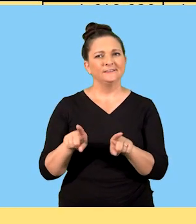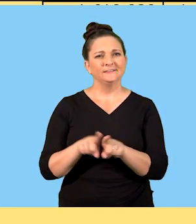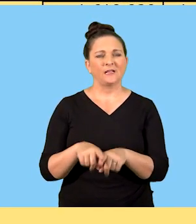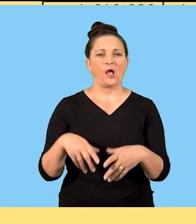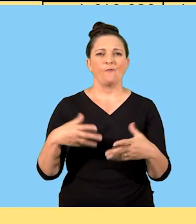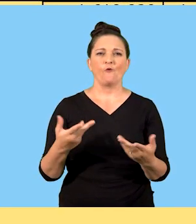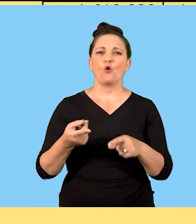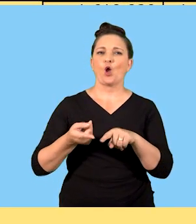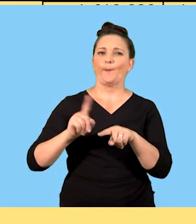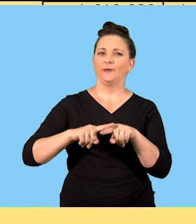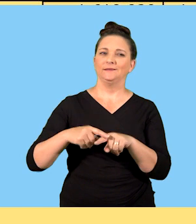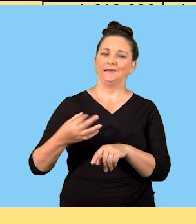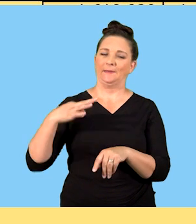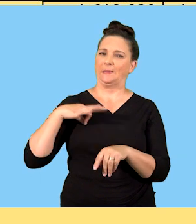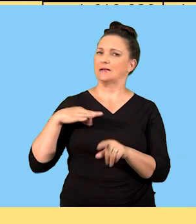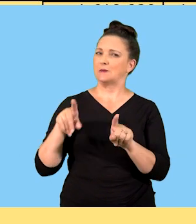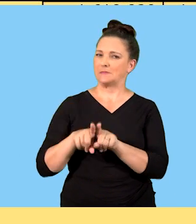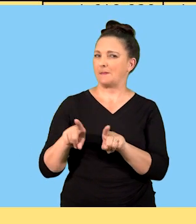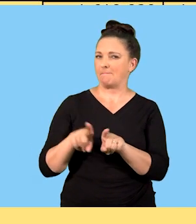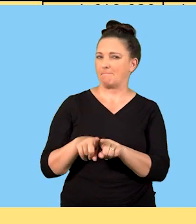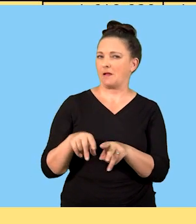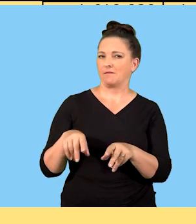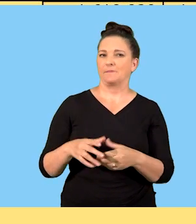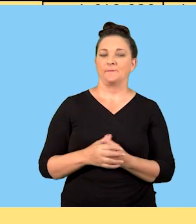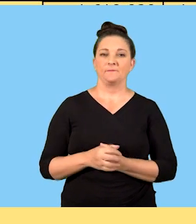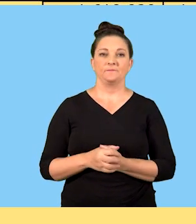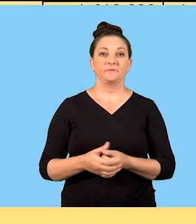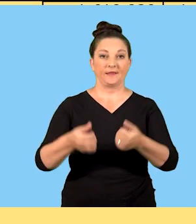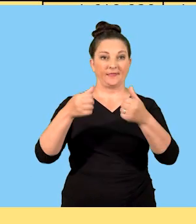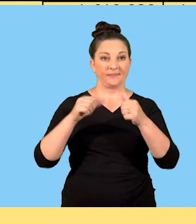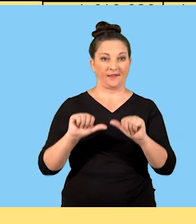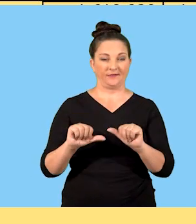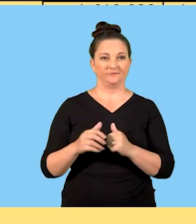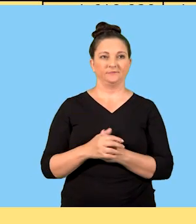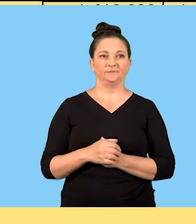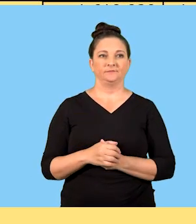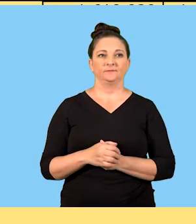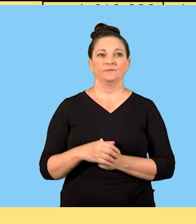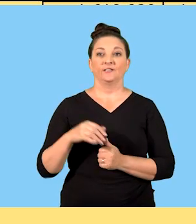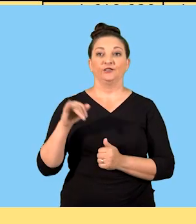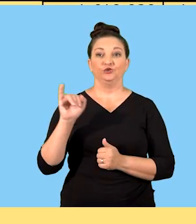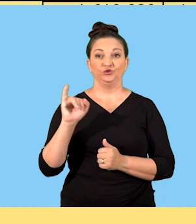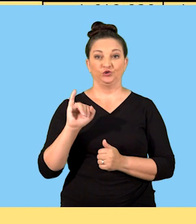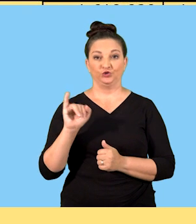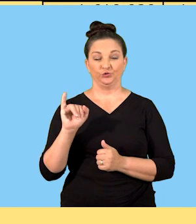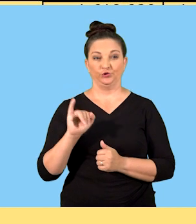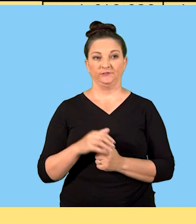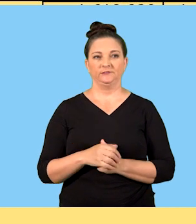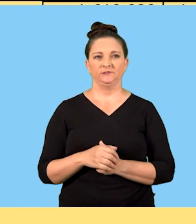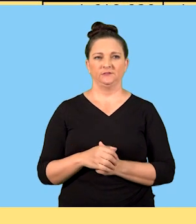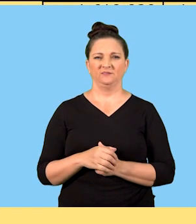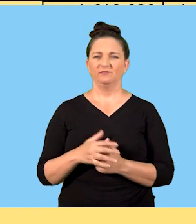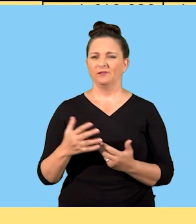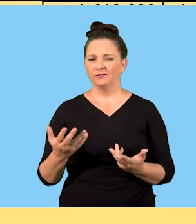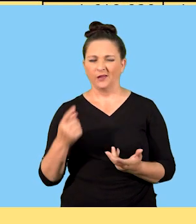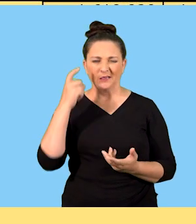same way you'd have treated your commission income. The next one is insurance. Let me